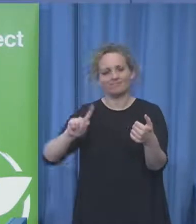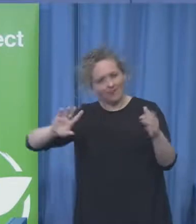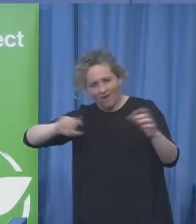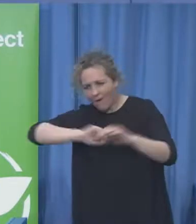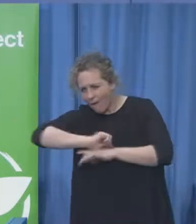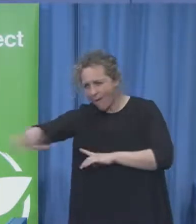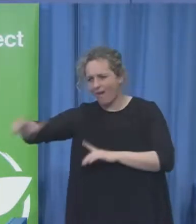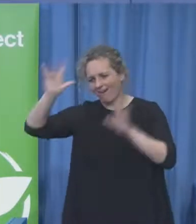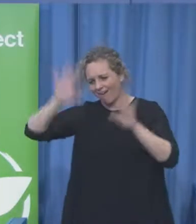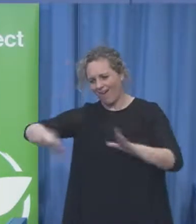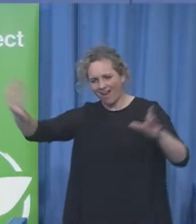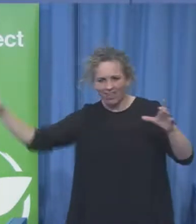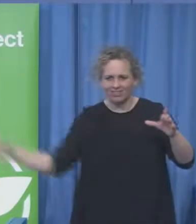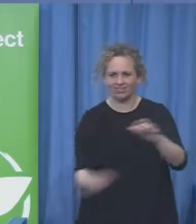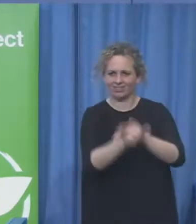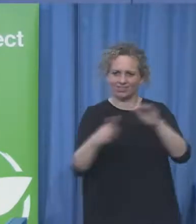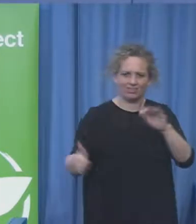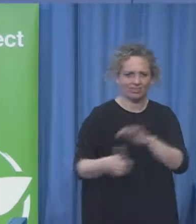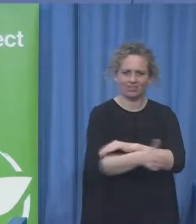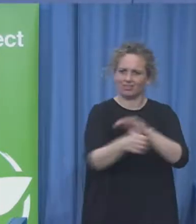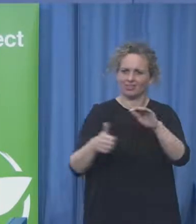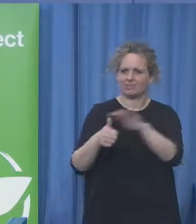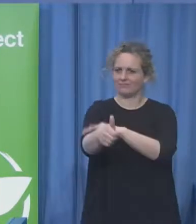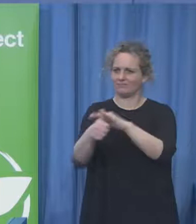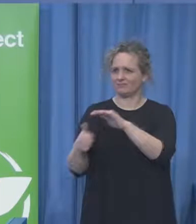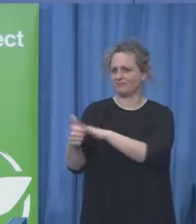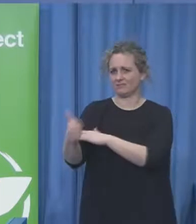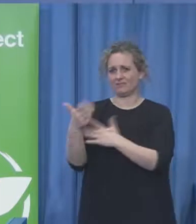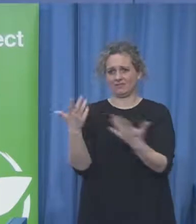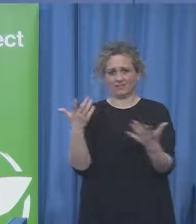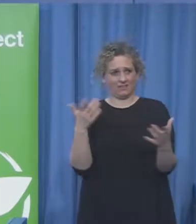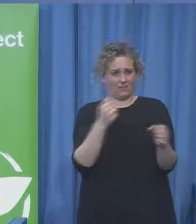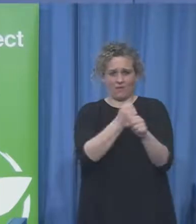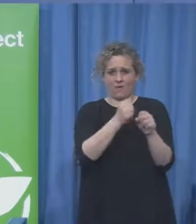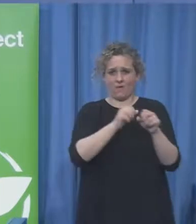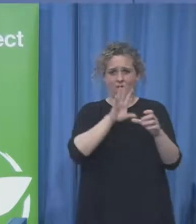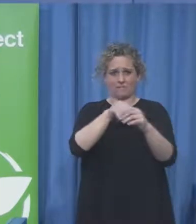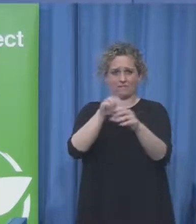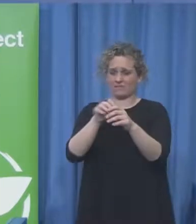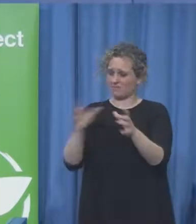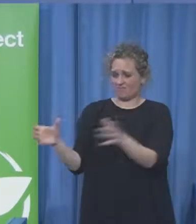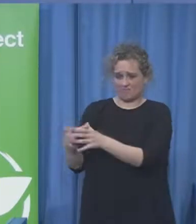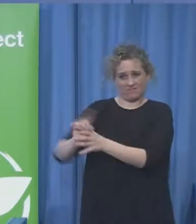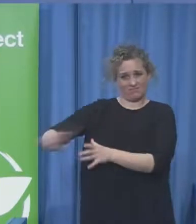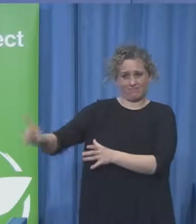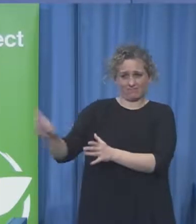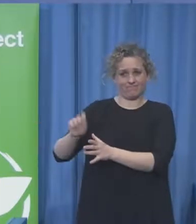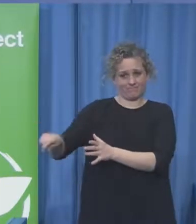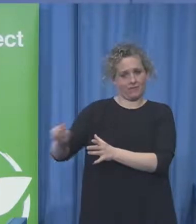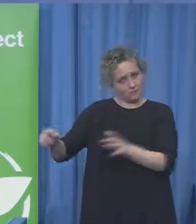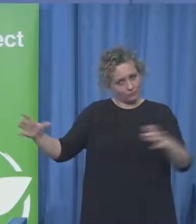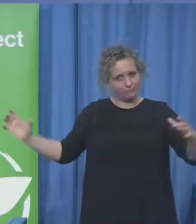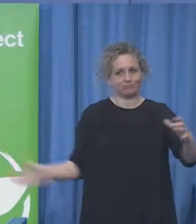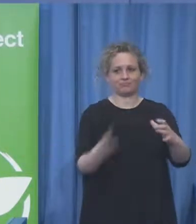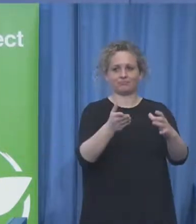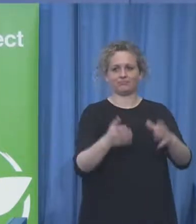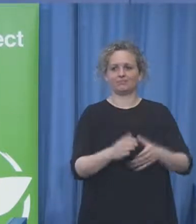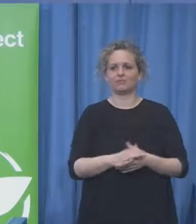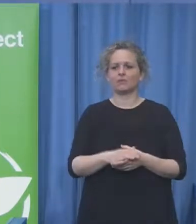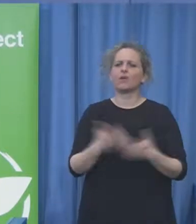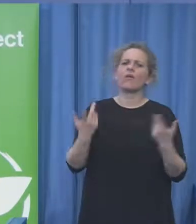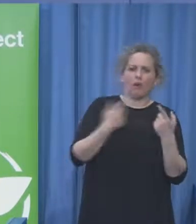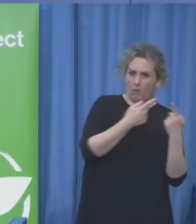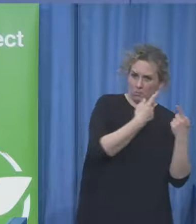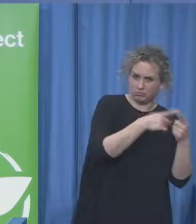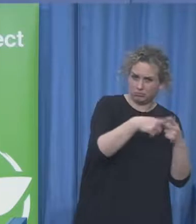that in our interventions in promoting inclusive employment, we are called by the Convention to